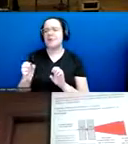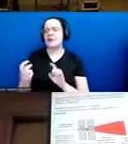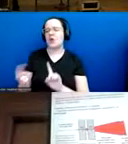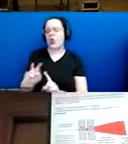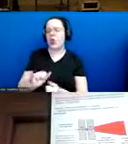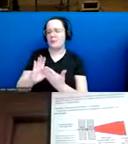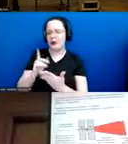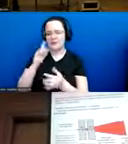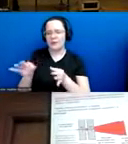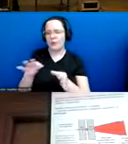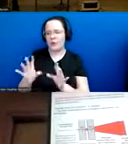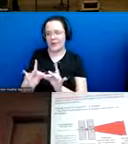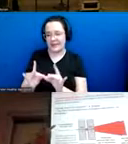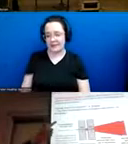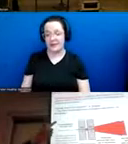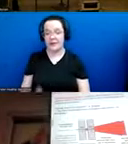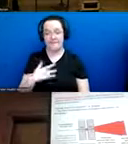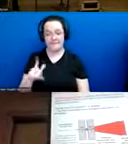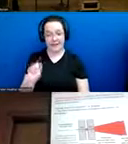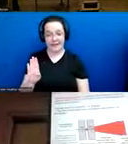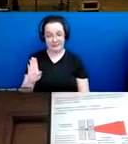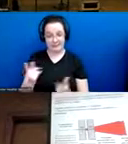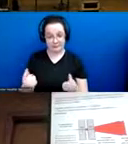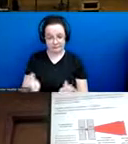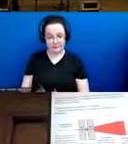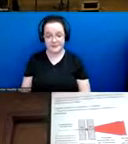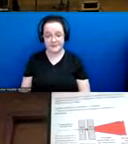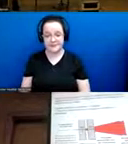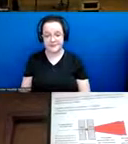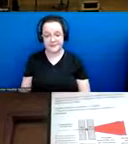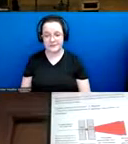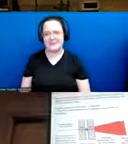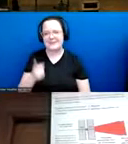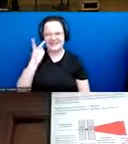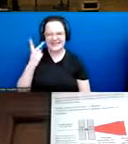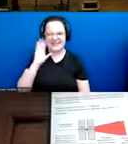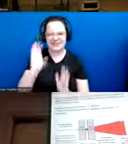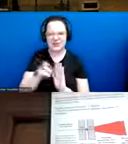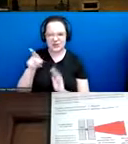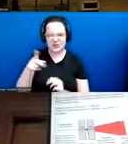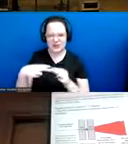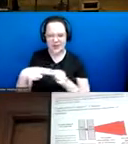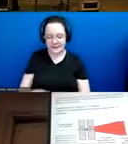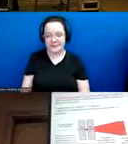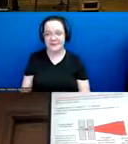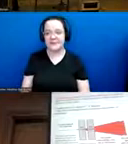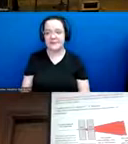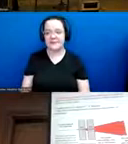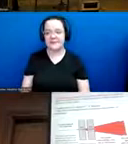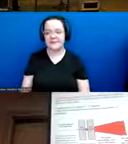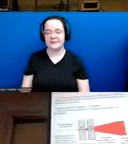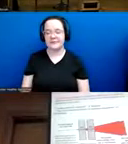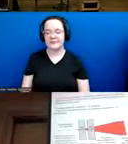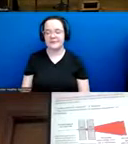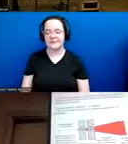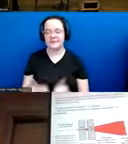the way we do this in the laboratory, and then you have there a picture of the experiment, right? You see here we have